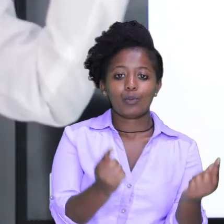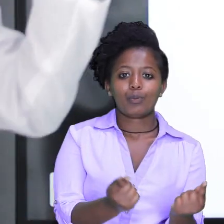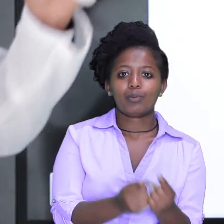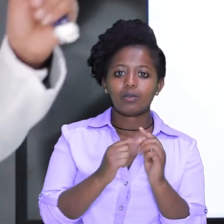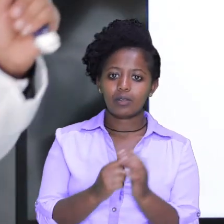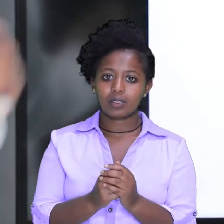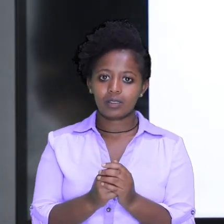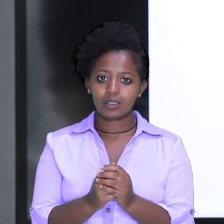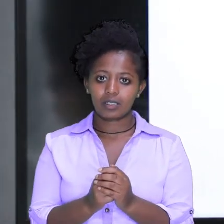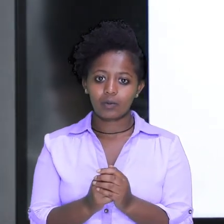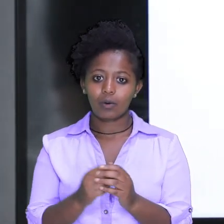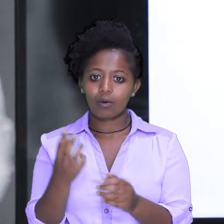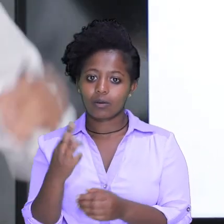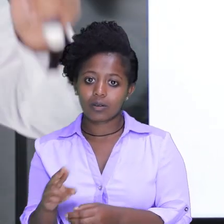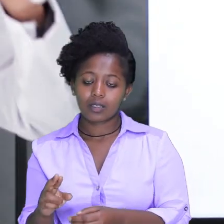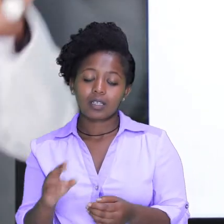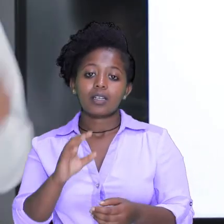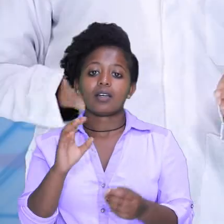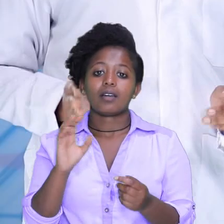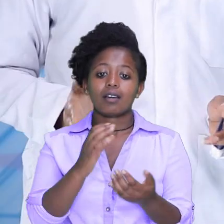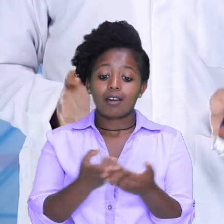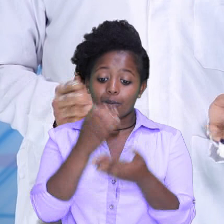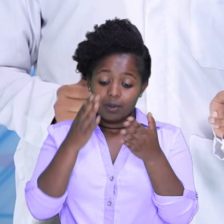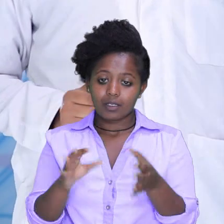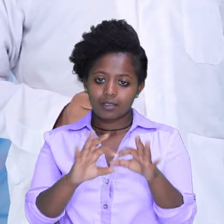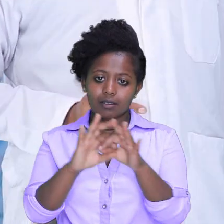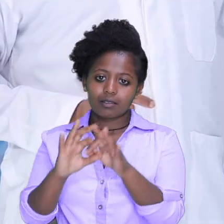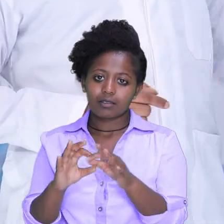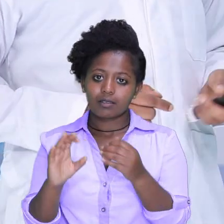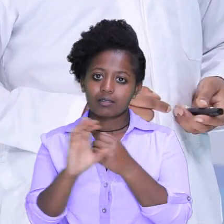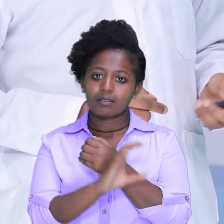a capitalist state. The bloc leader of this,